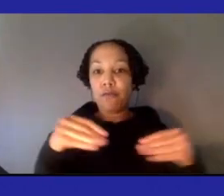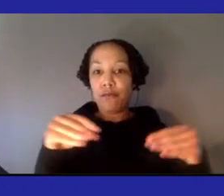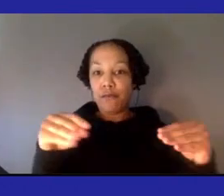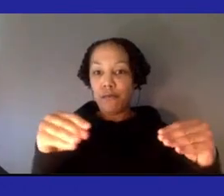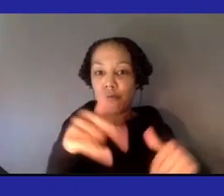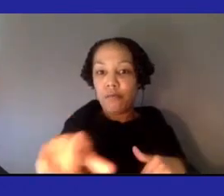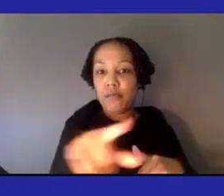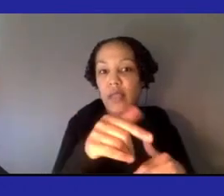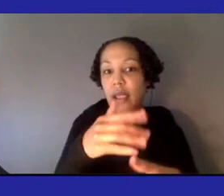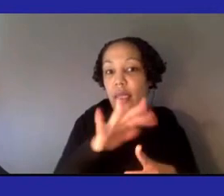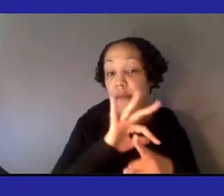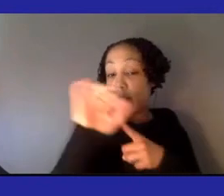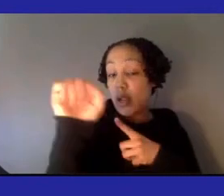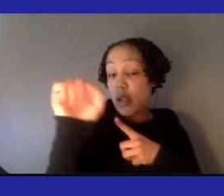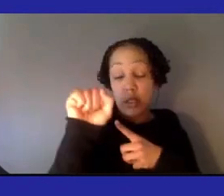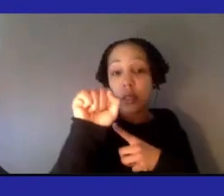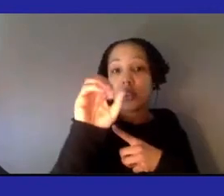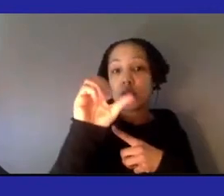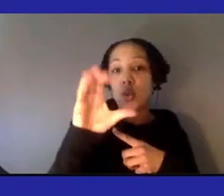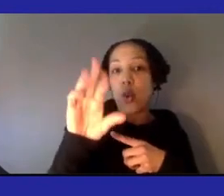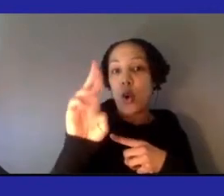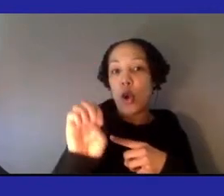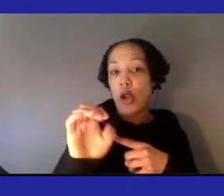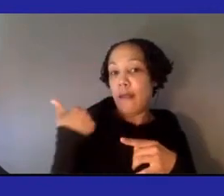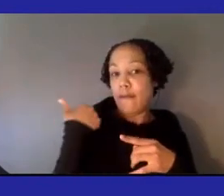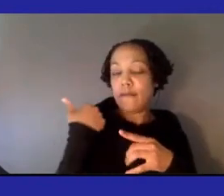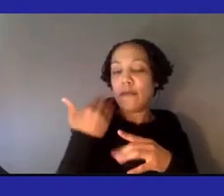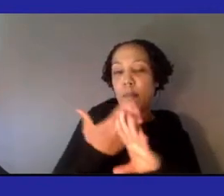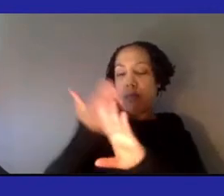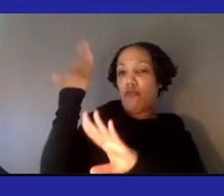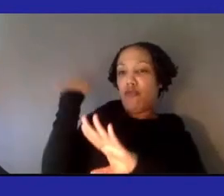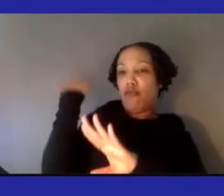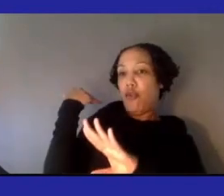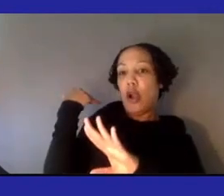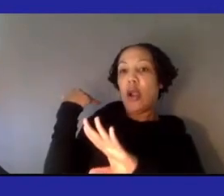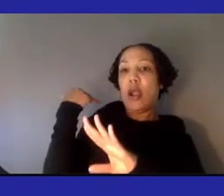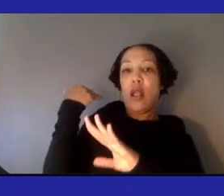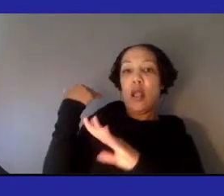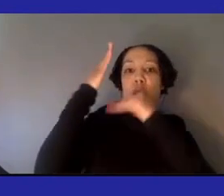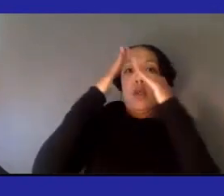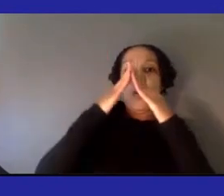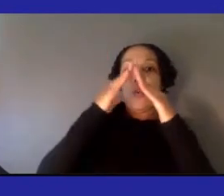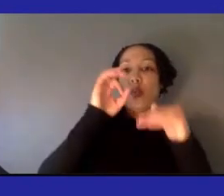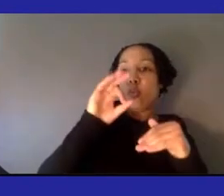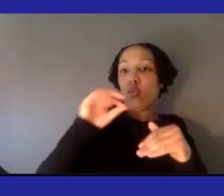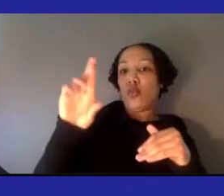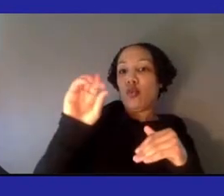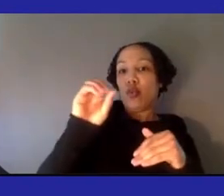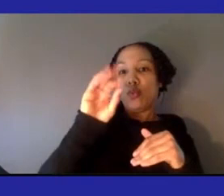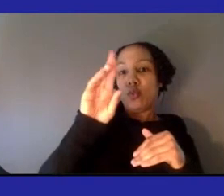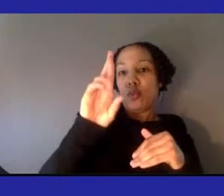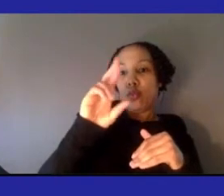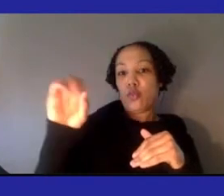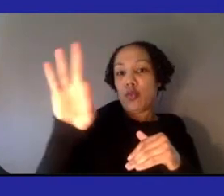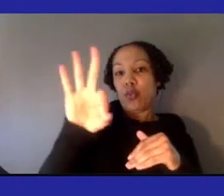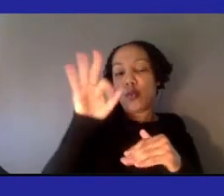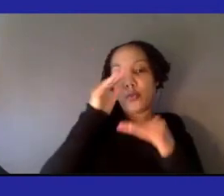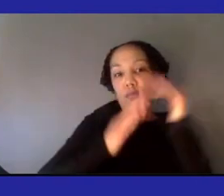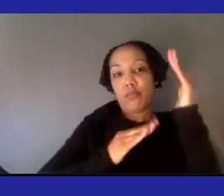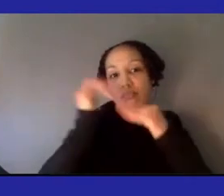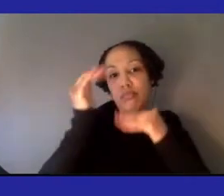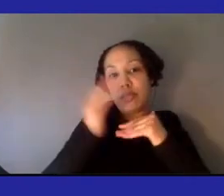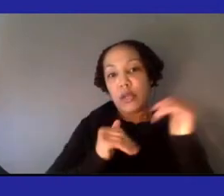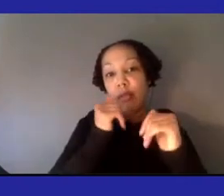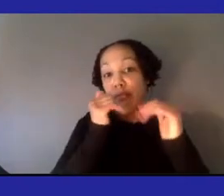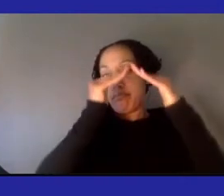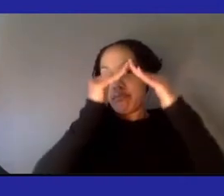score from the work that they did at the Woodhull Roof Project. In addition to that, they have seven scores through